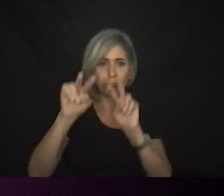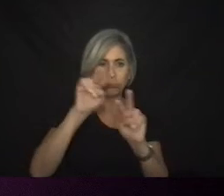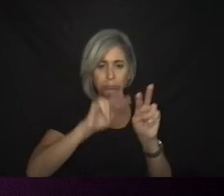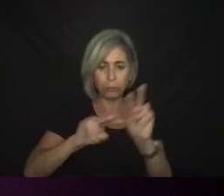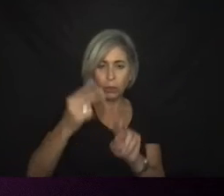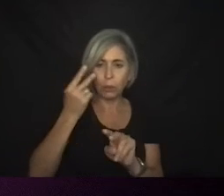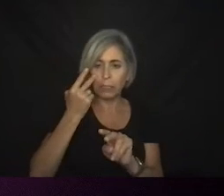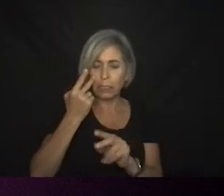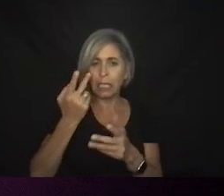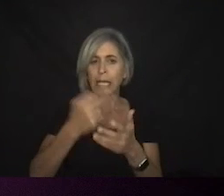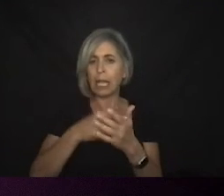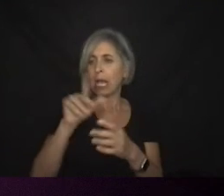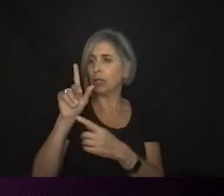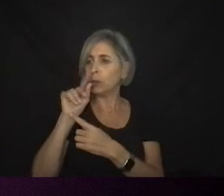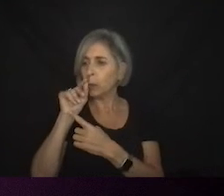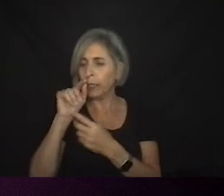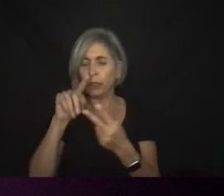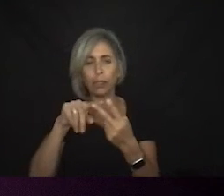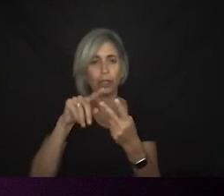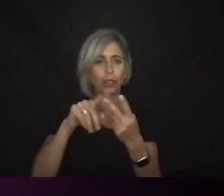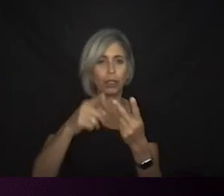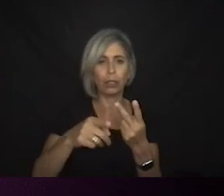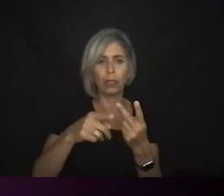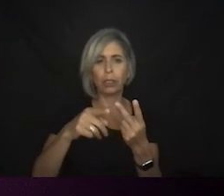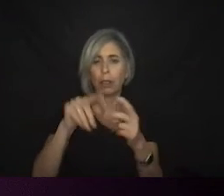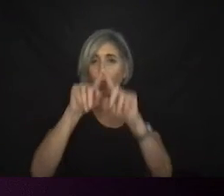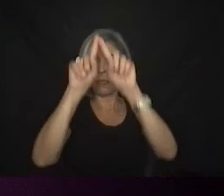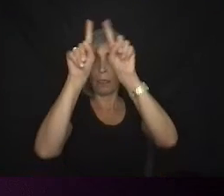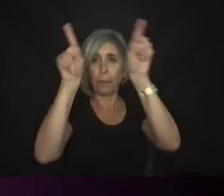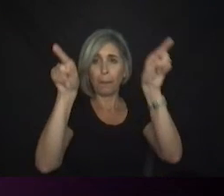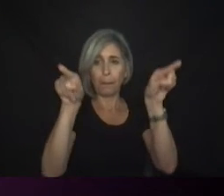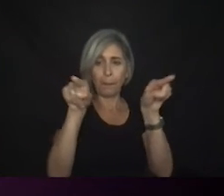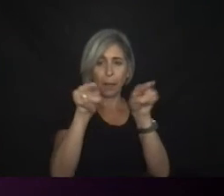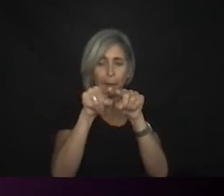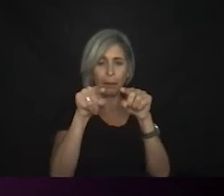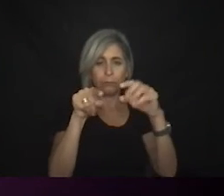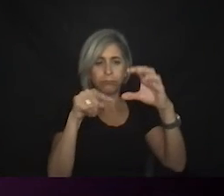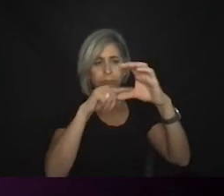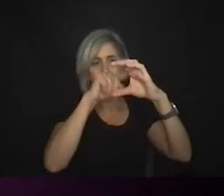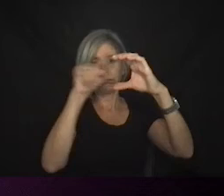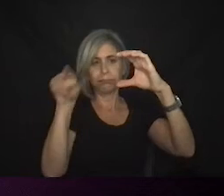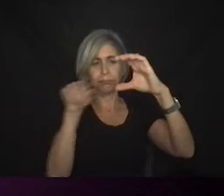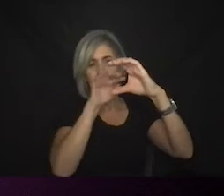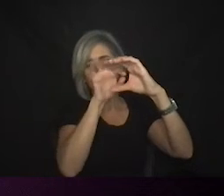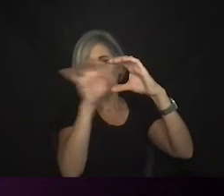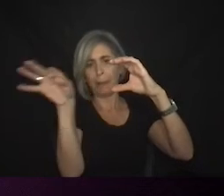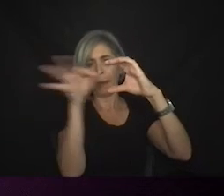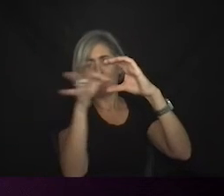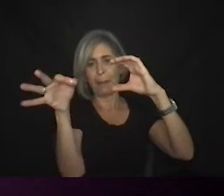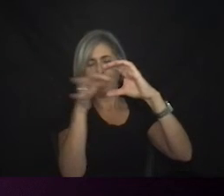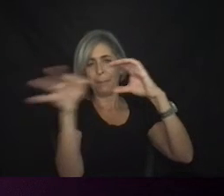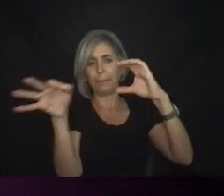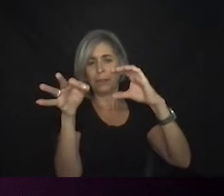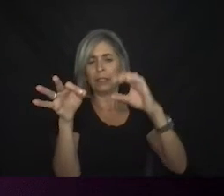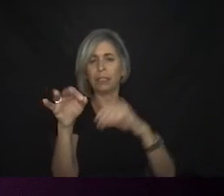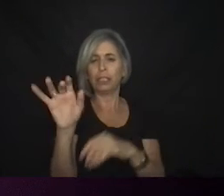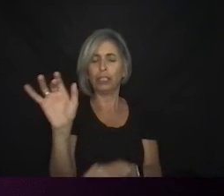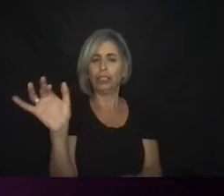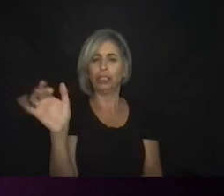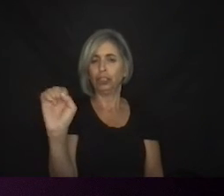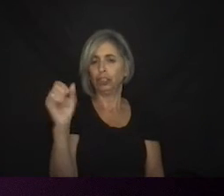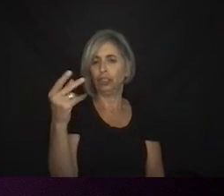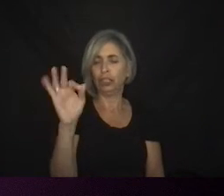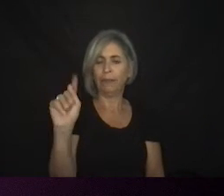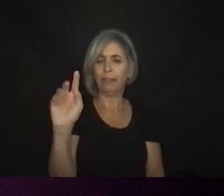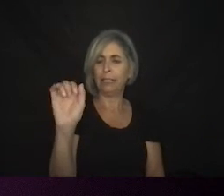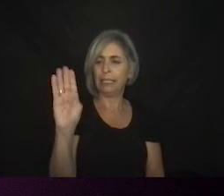navigational items on Twitter. You see like the little bubble around it, and you're able to shift tab to walk backwards through your